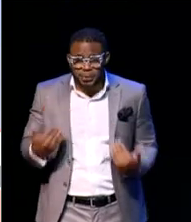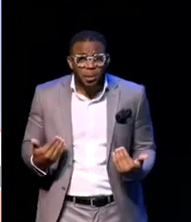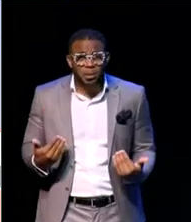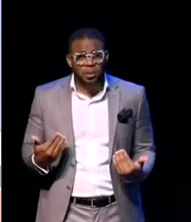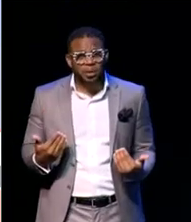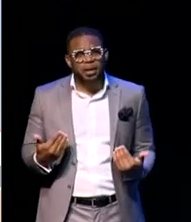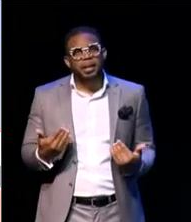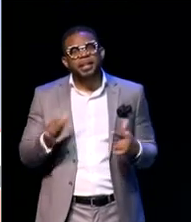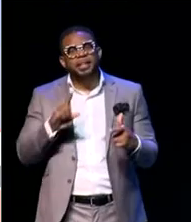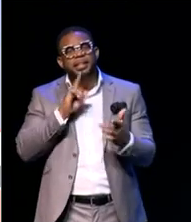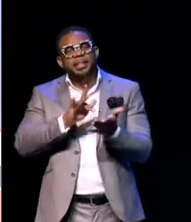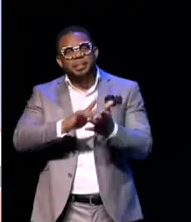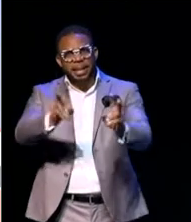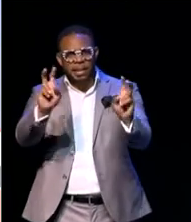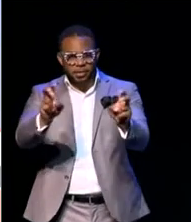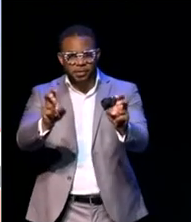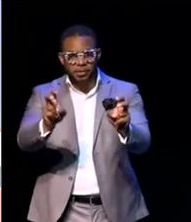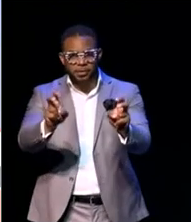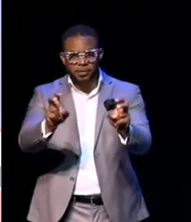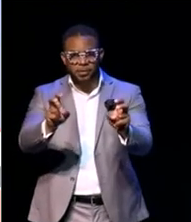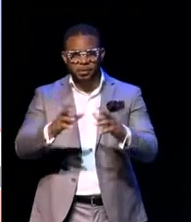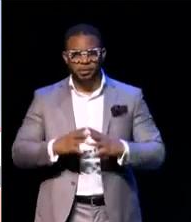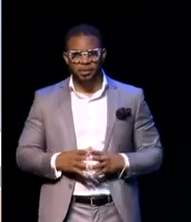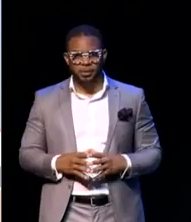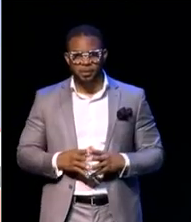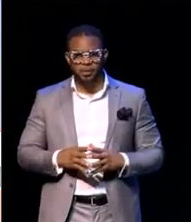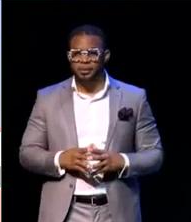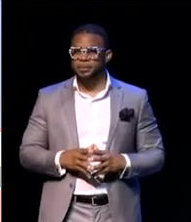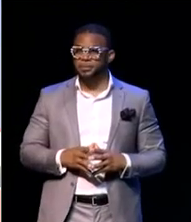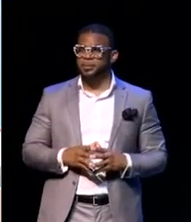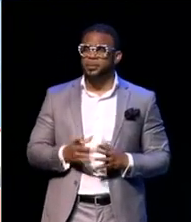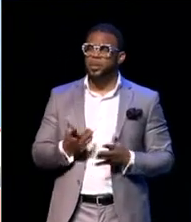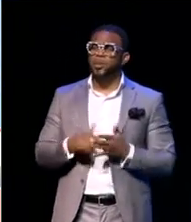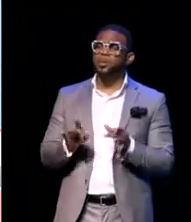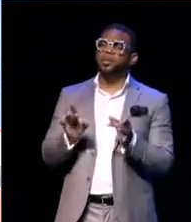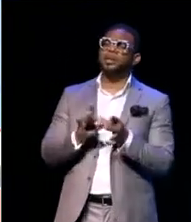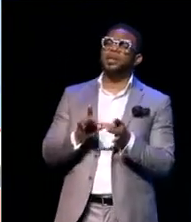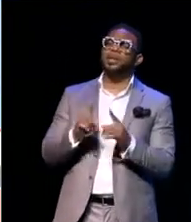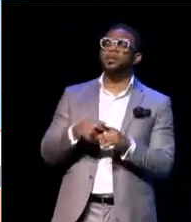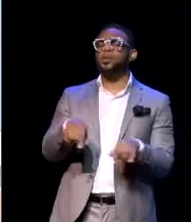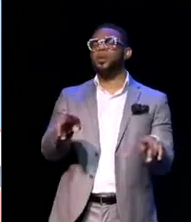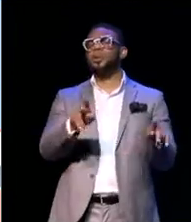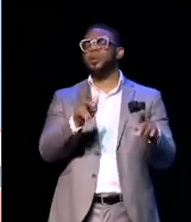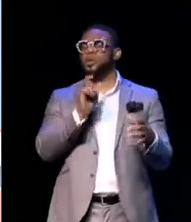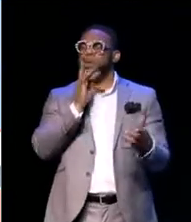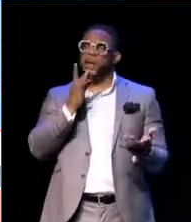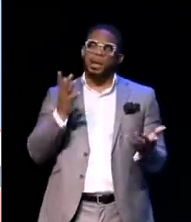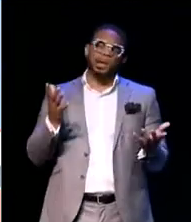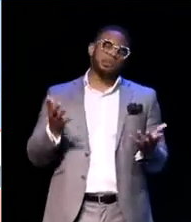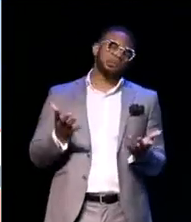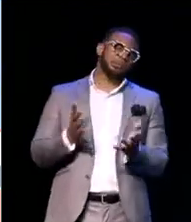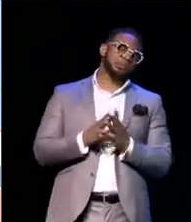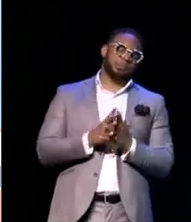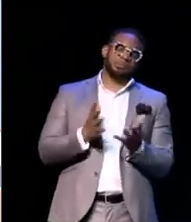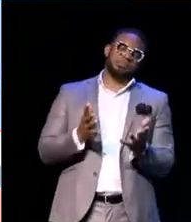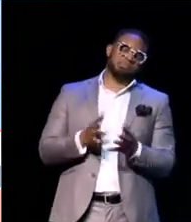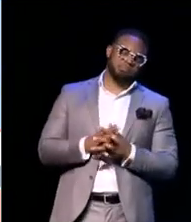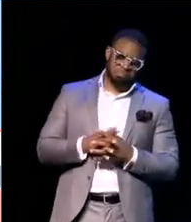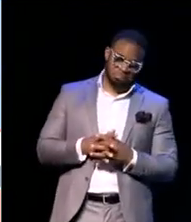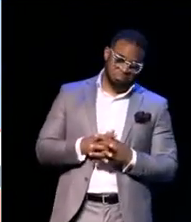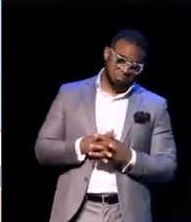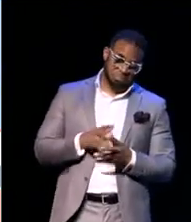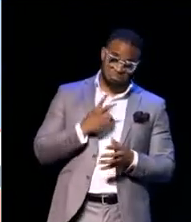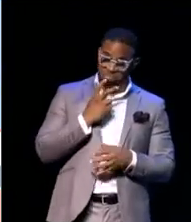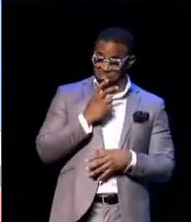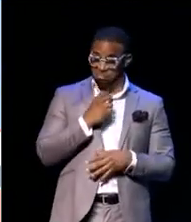irrelevant. This is a medical issue. And what do we say to the people who said, well, I haven't gotten it